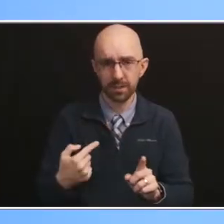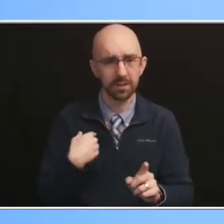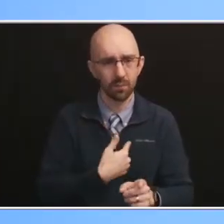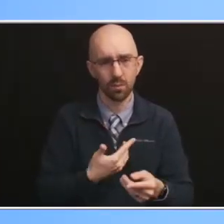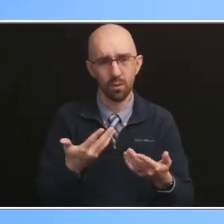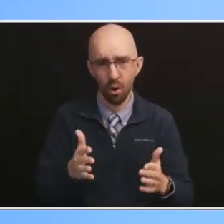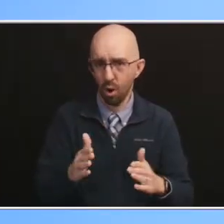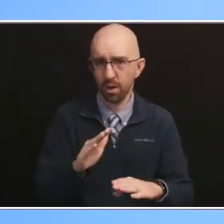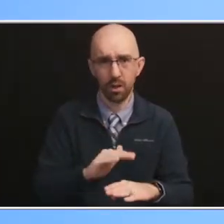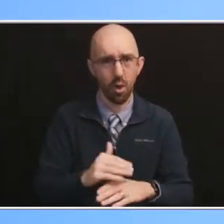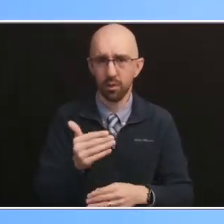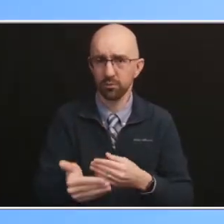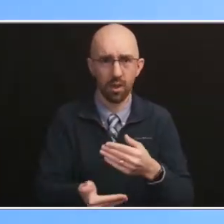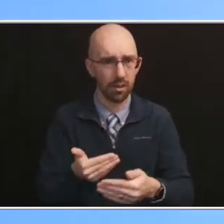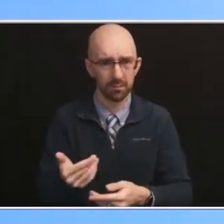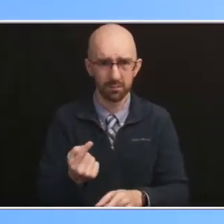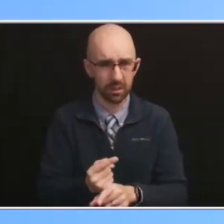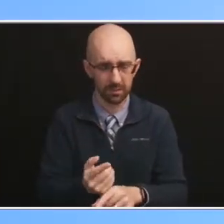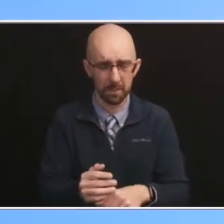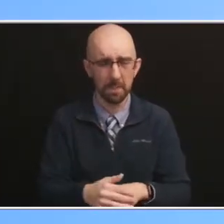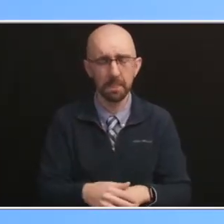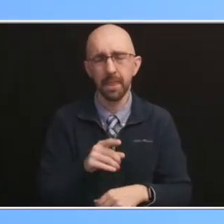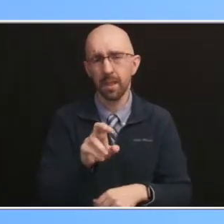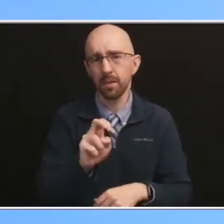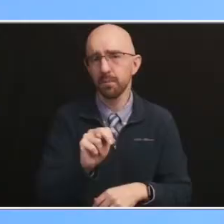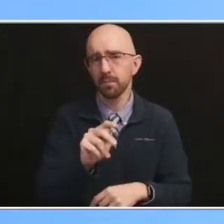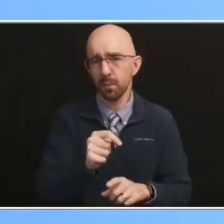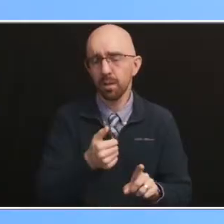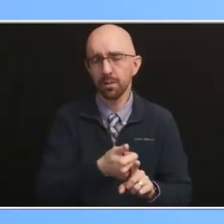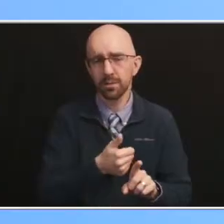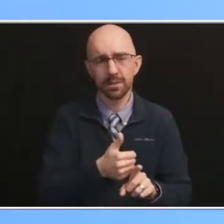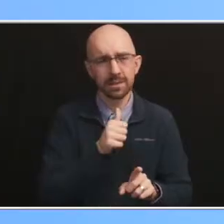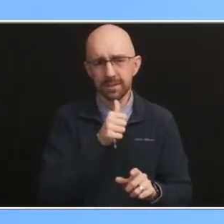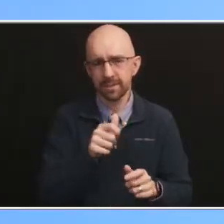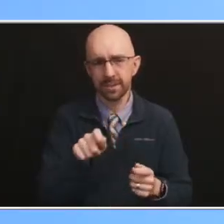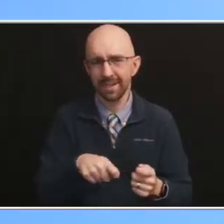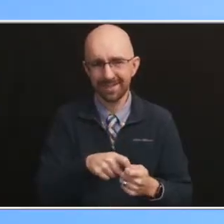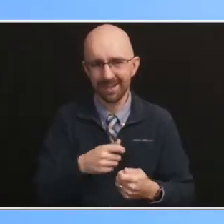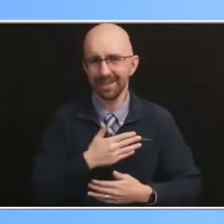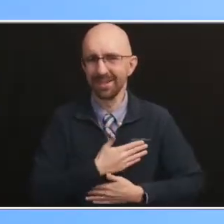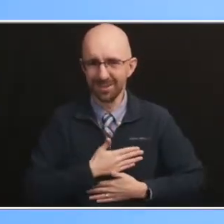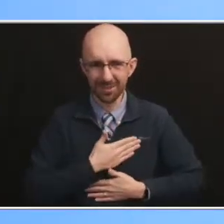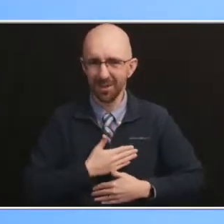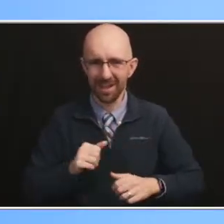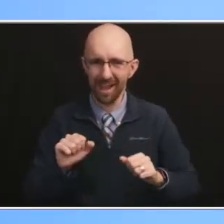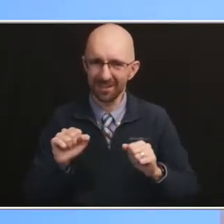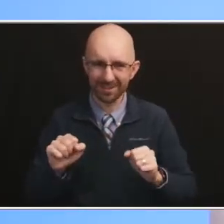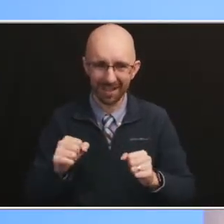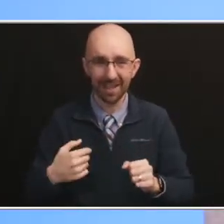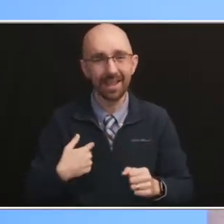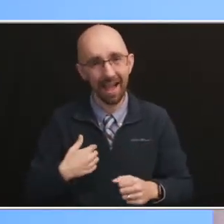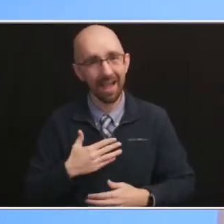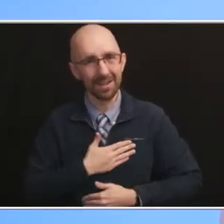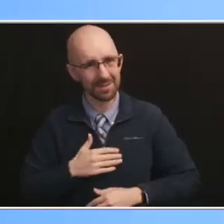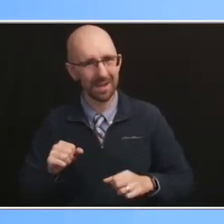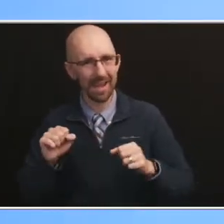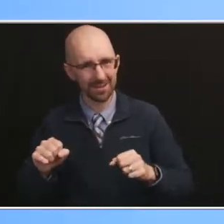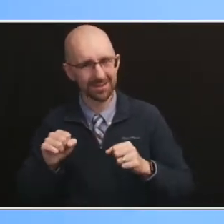target. Right. Brent is someone who doesn't necessarily enjoy exercise. I enjoy exercise,